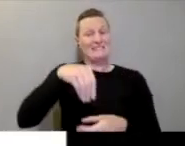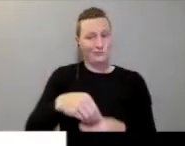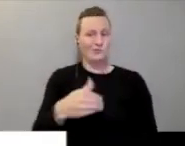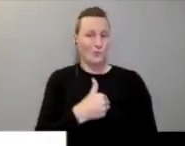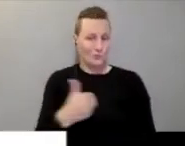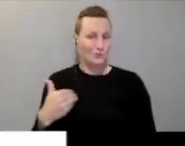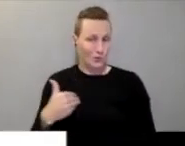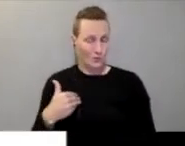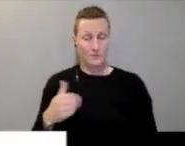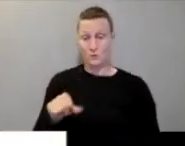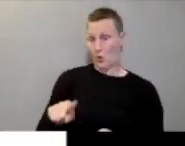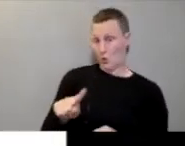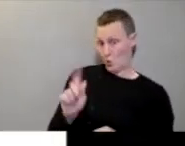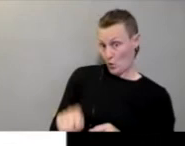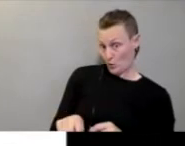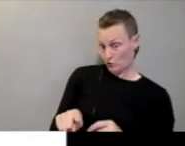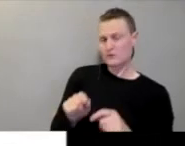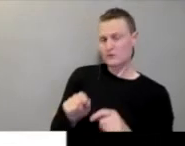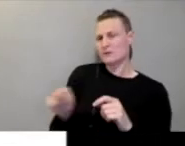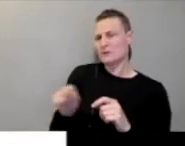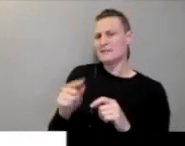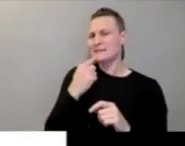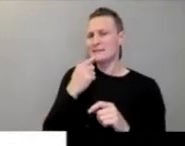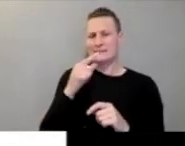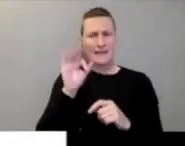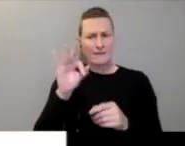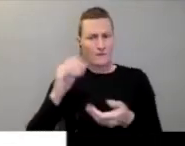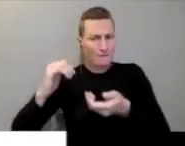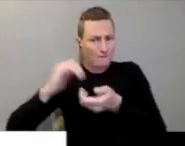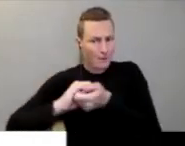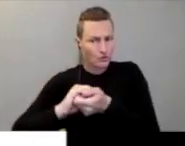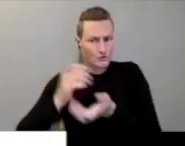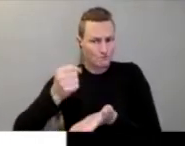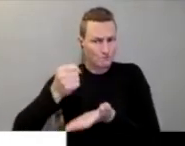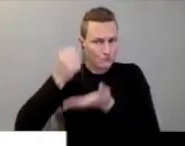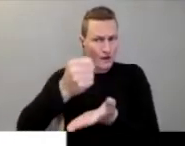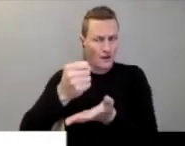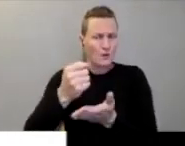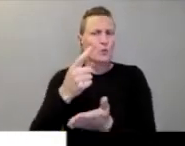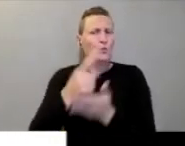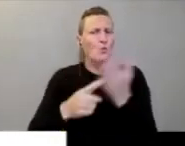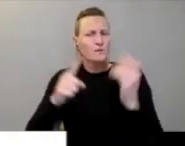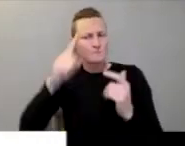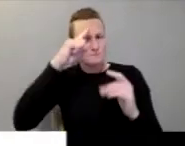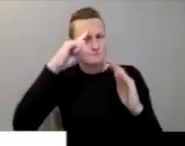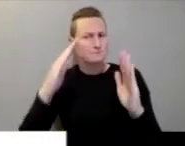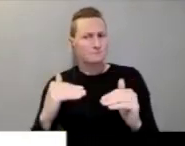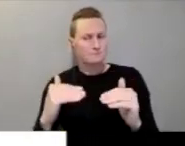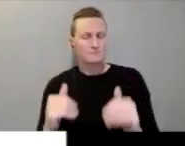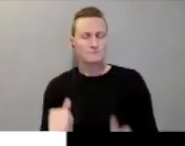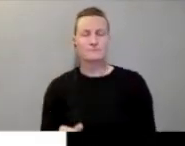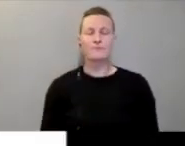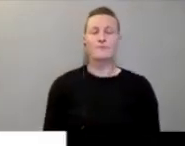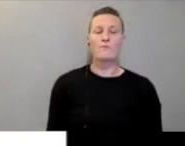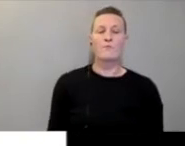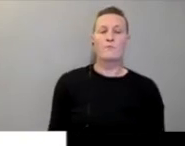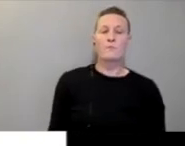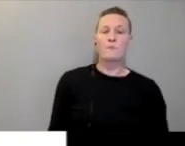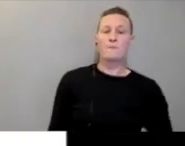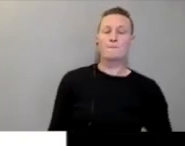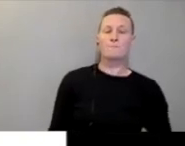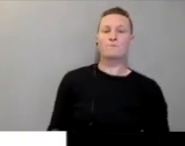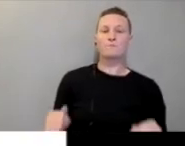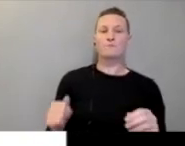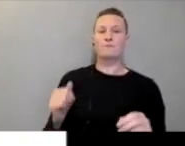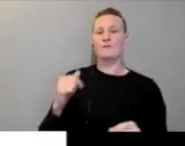for ArtworxTO Partnership Grant? So I think I was kind of clumsily answering that earlier.